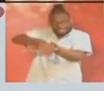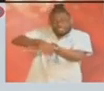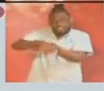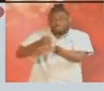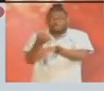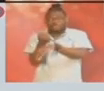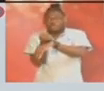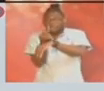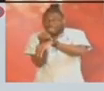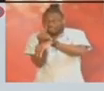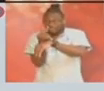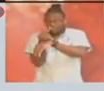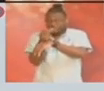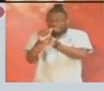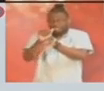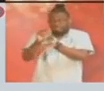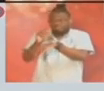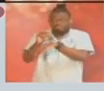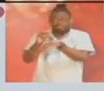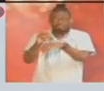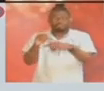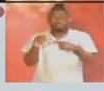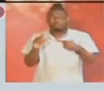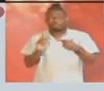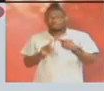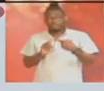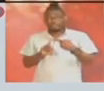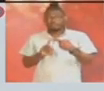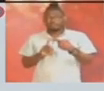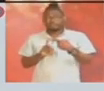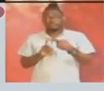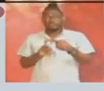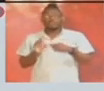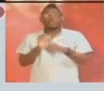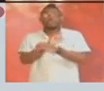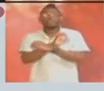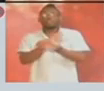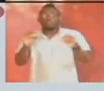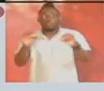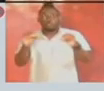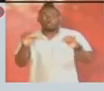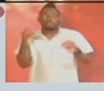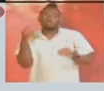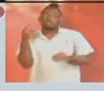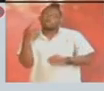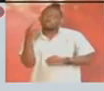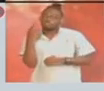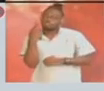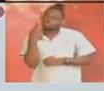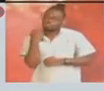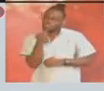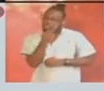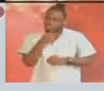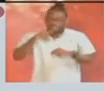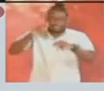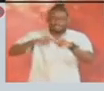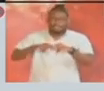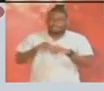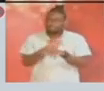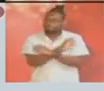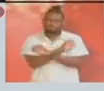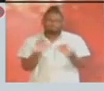will be no longer allowed in-house dining in restaurants,